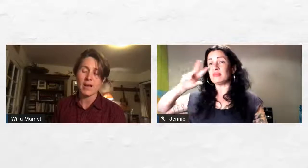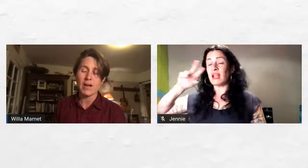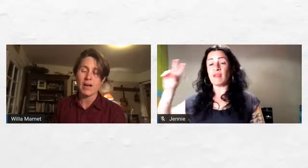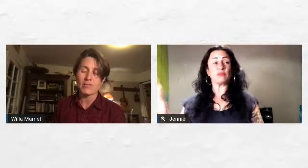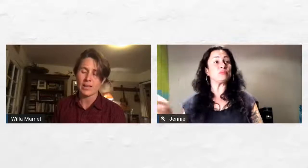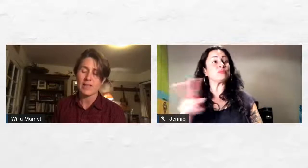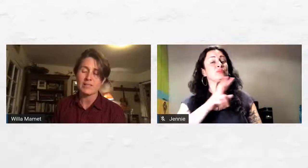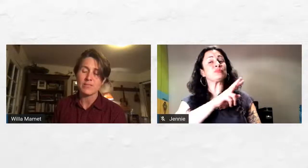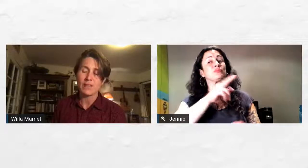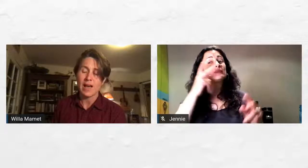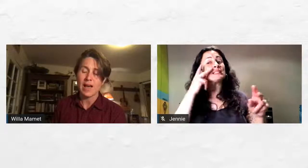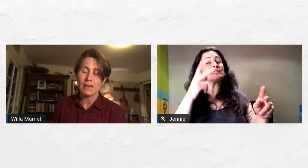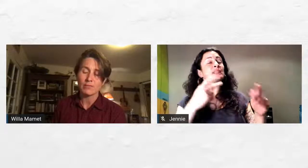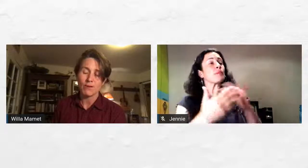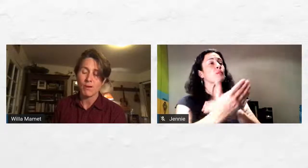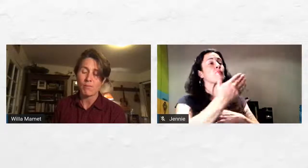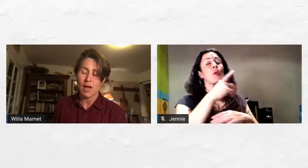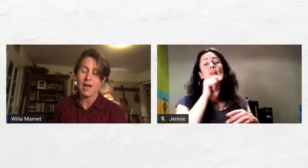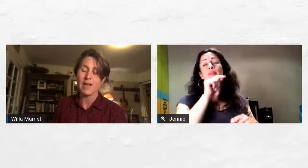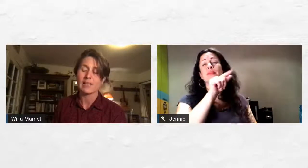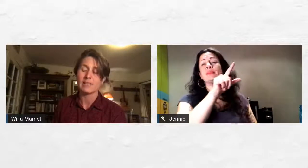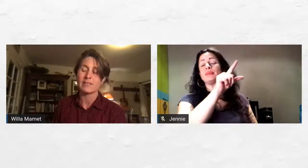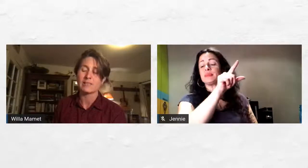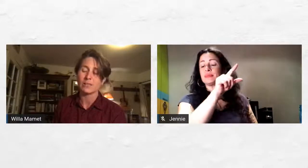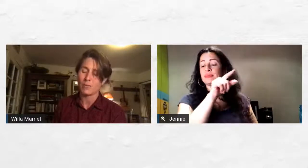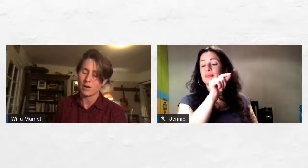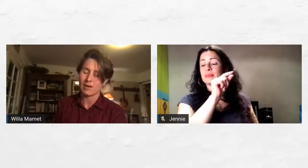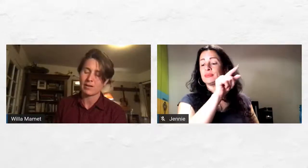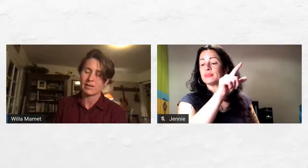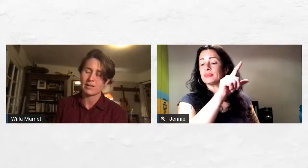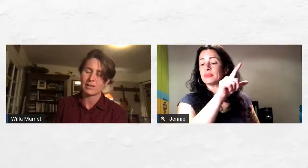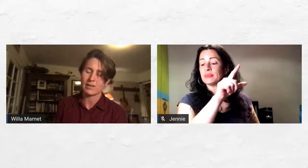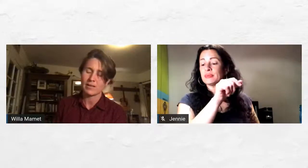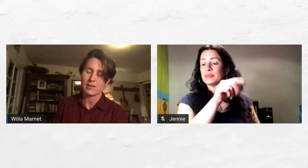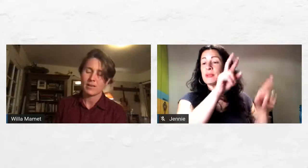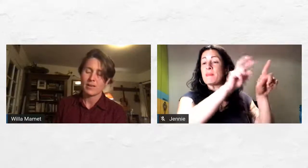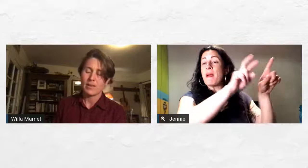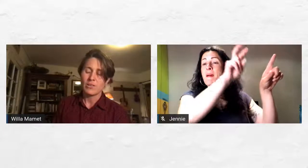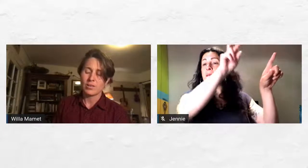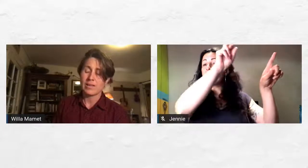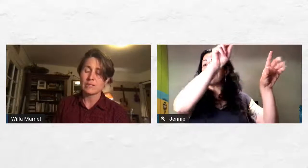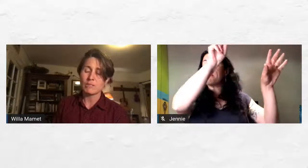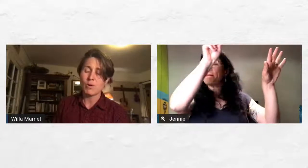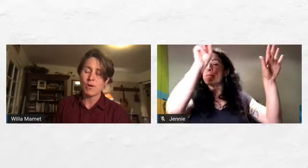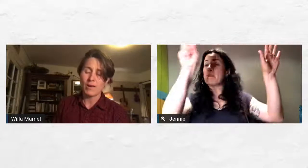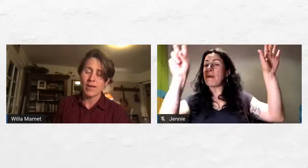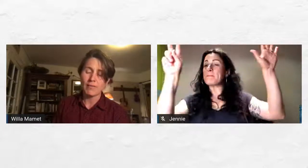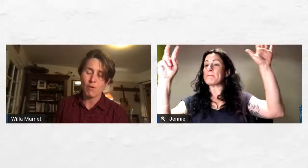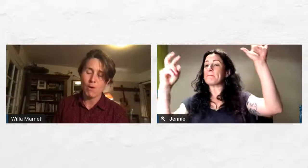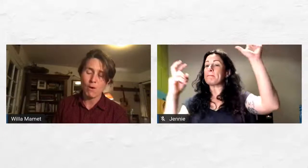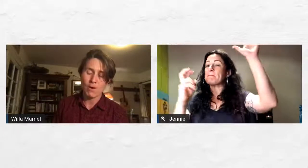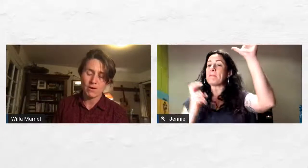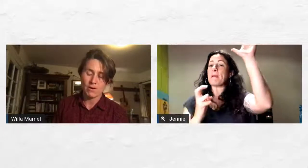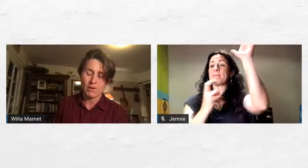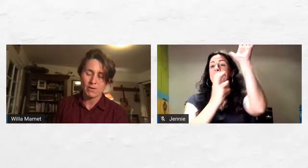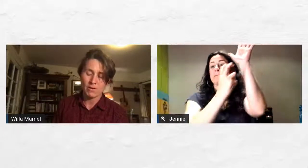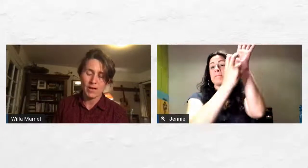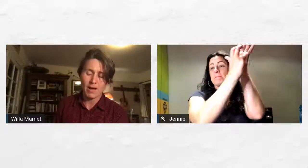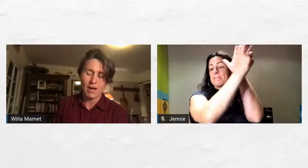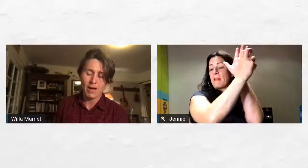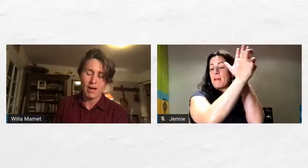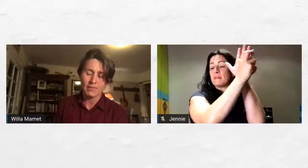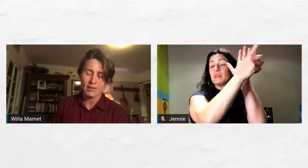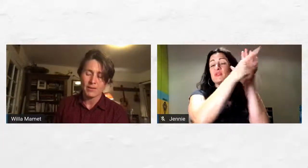morning dove? She's flying from pine to pine. She's mourning for her